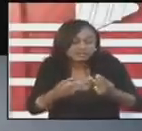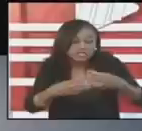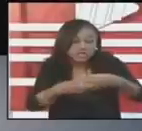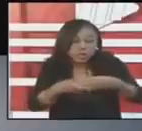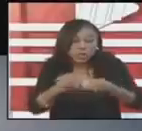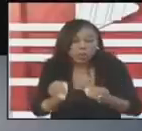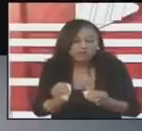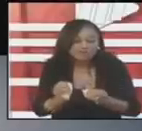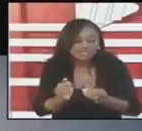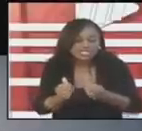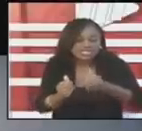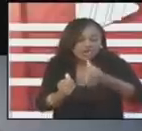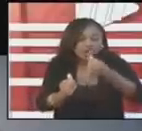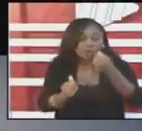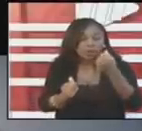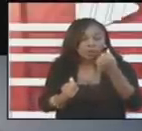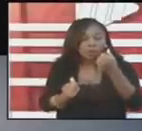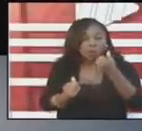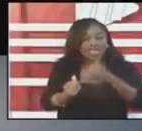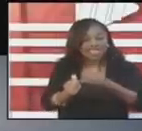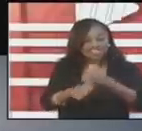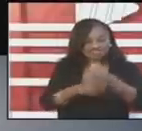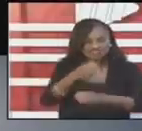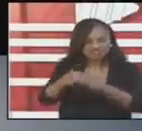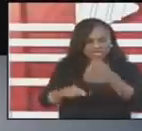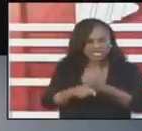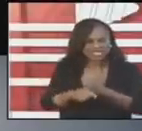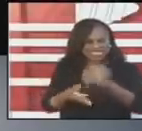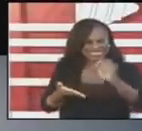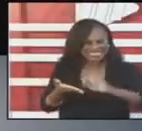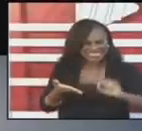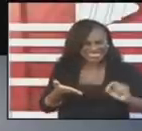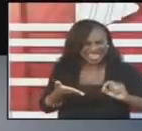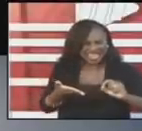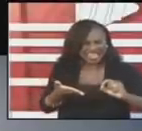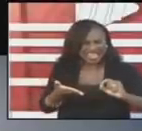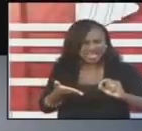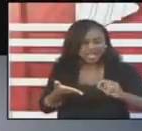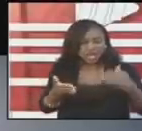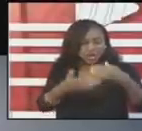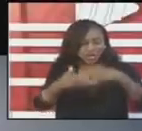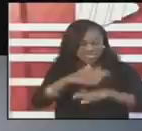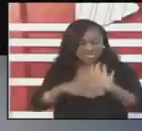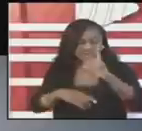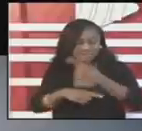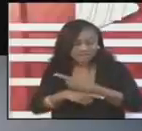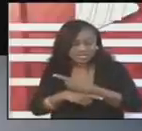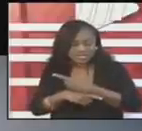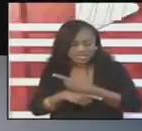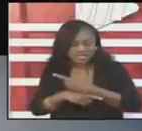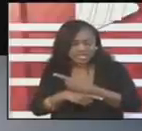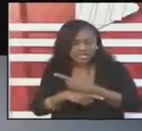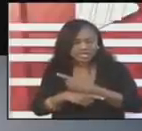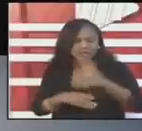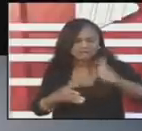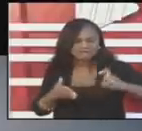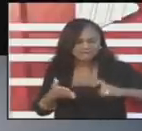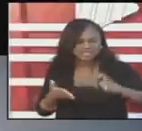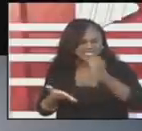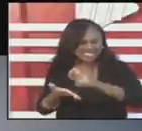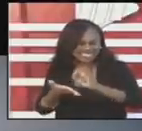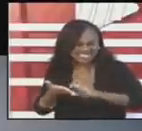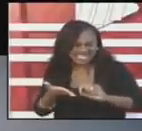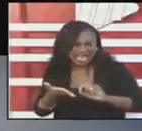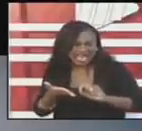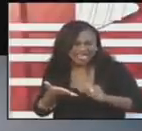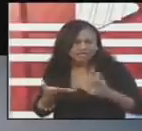year at around their birthday, to sign a document with the COVID-19 regulations in place